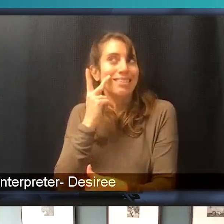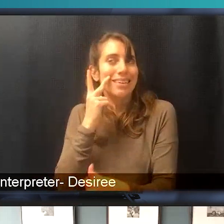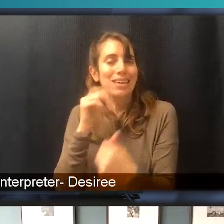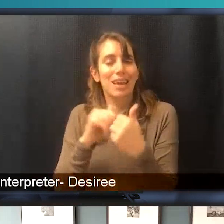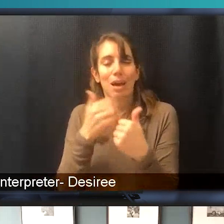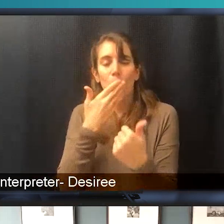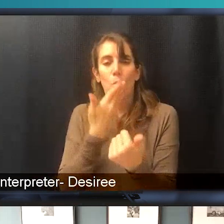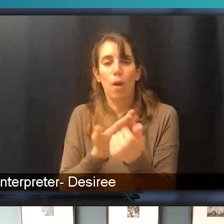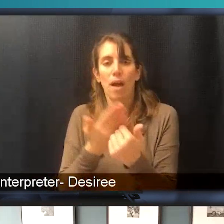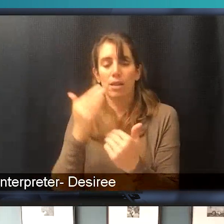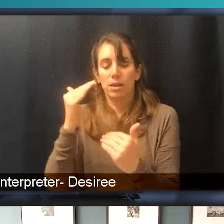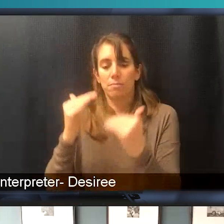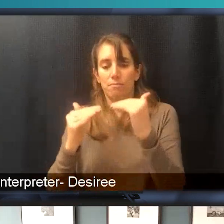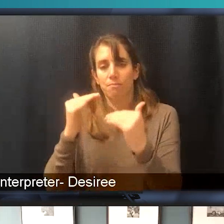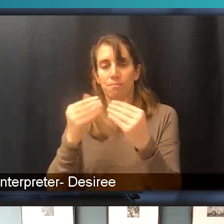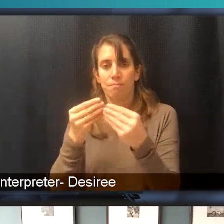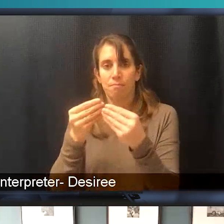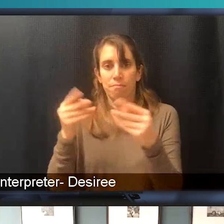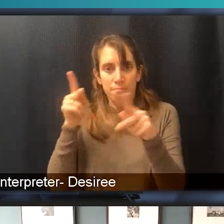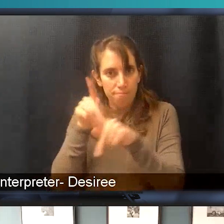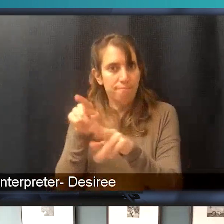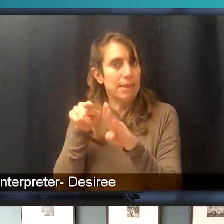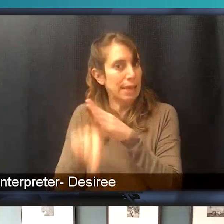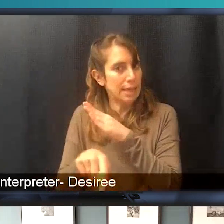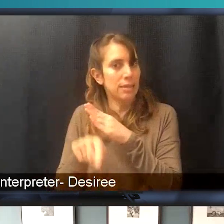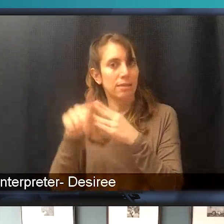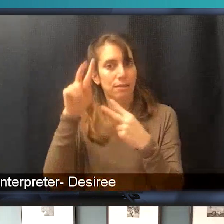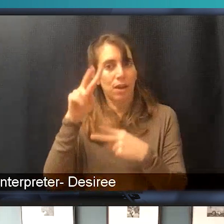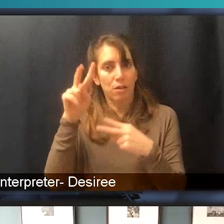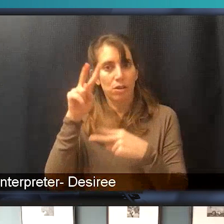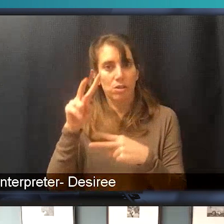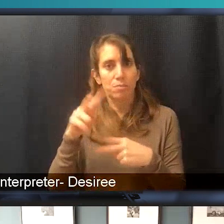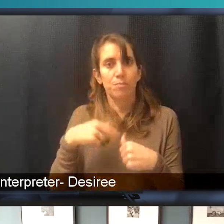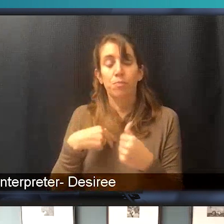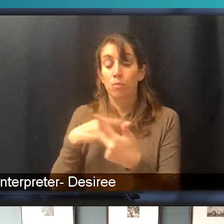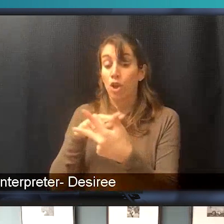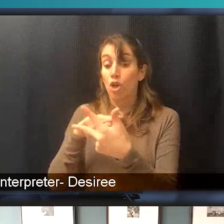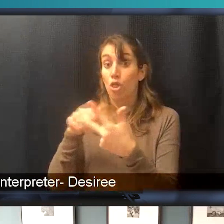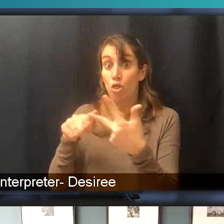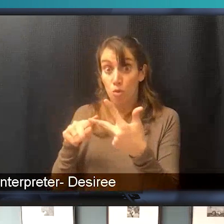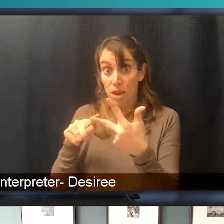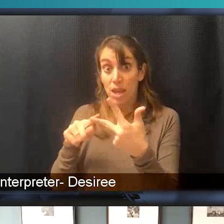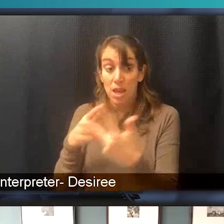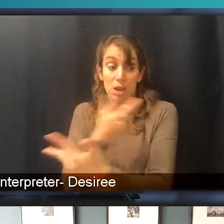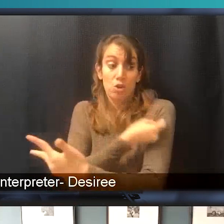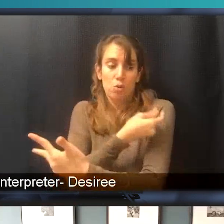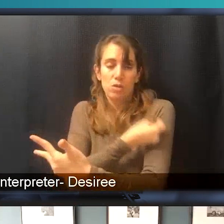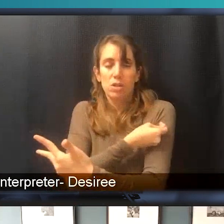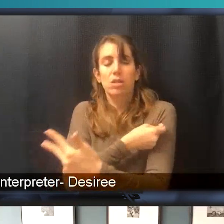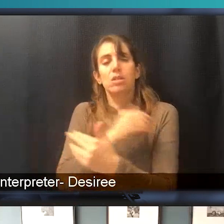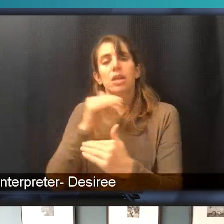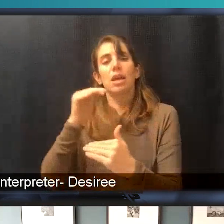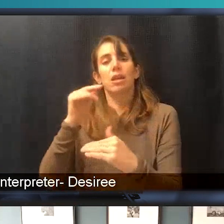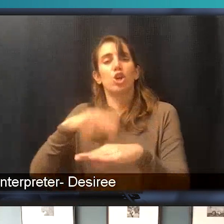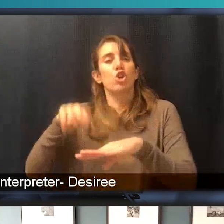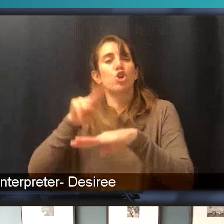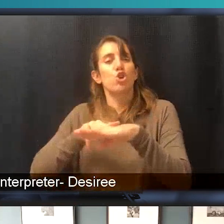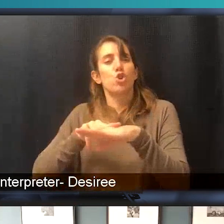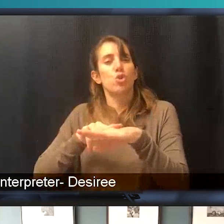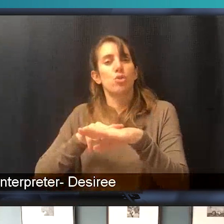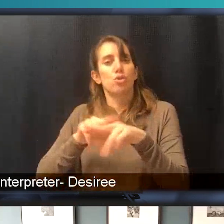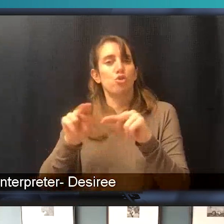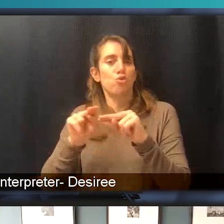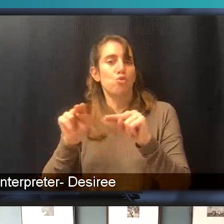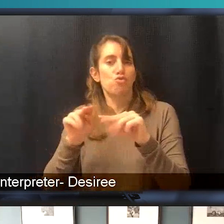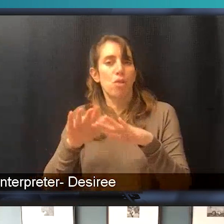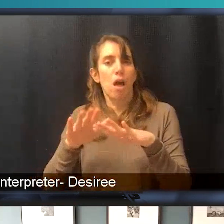that 3 doses neutralizes Delta really, really well. And we'll be able to, in a couple weeks, have the assay data of what